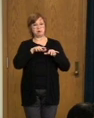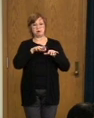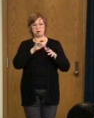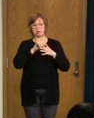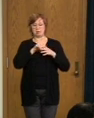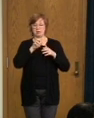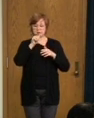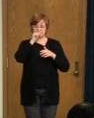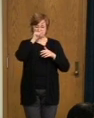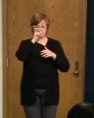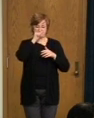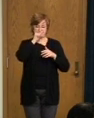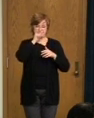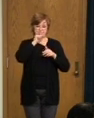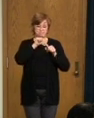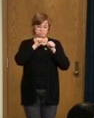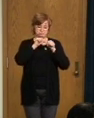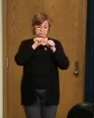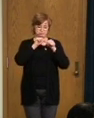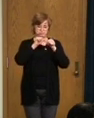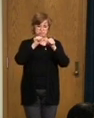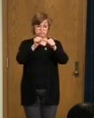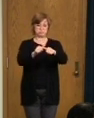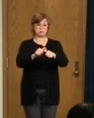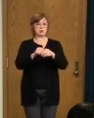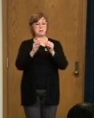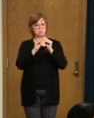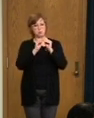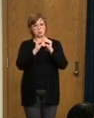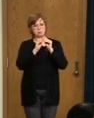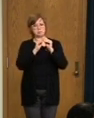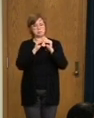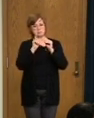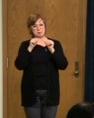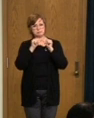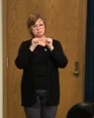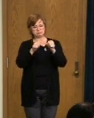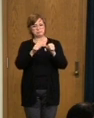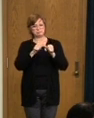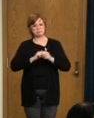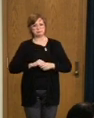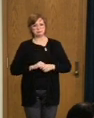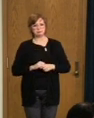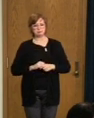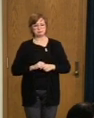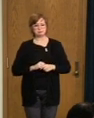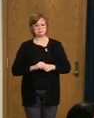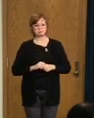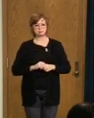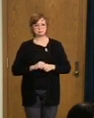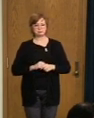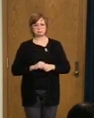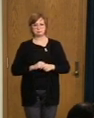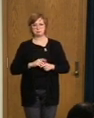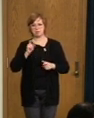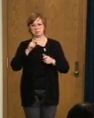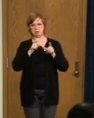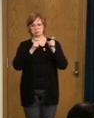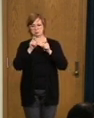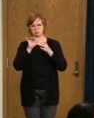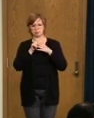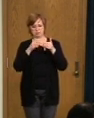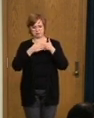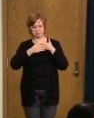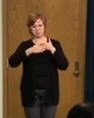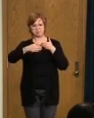marathon, not a sprint, and we need to manage our COVID infections over the course of the next number of months, not just the next number